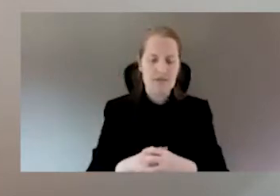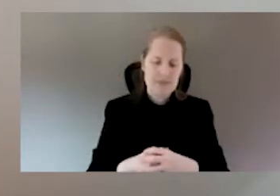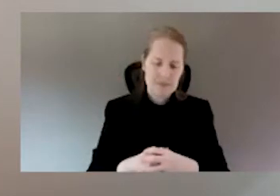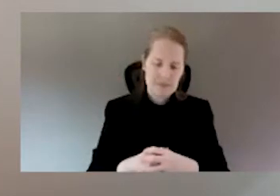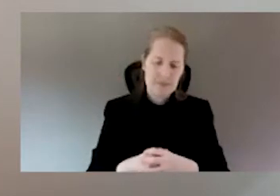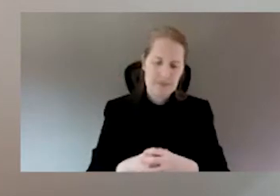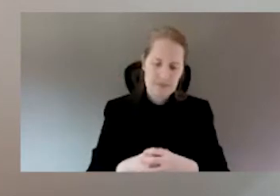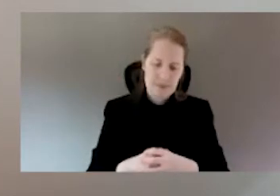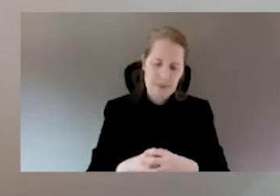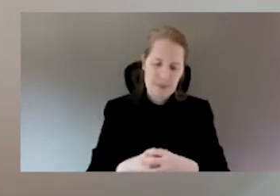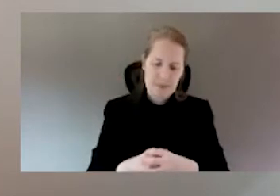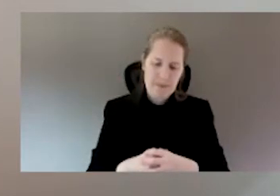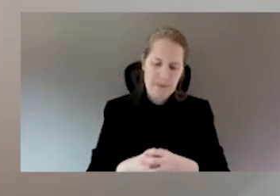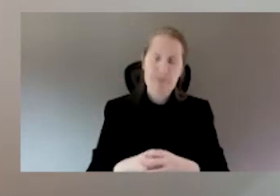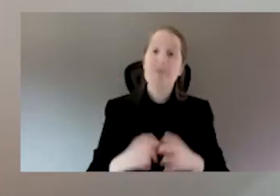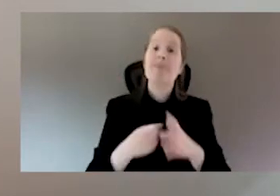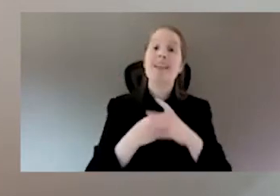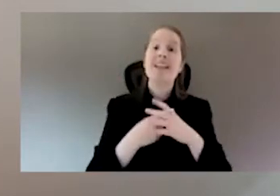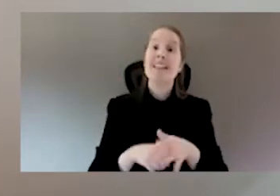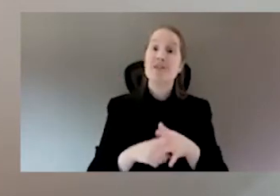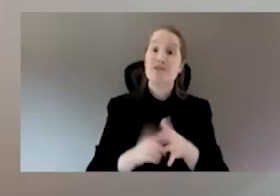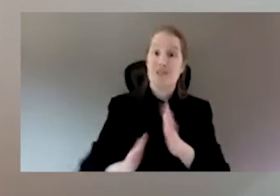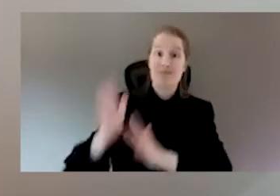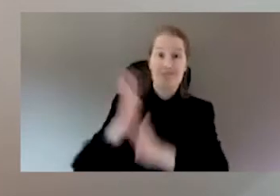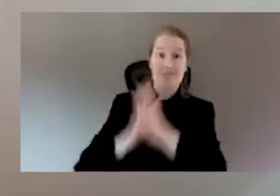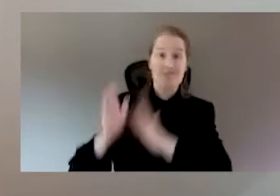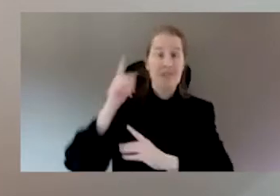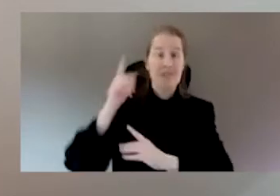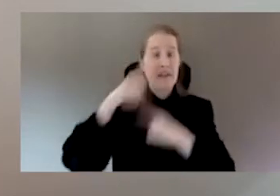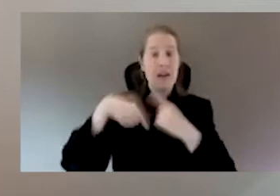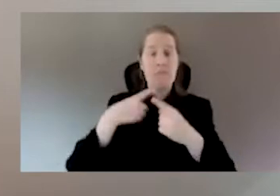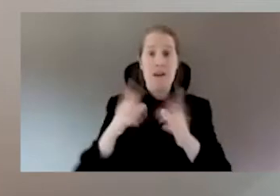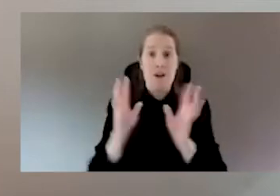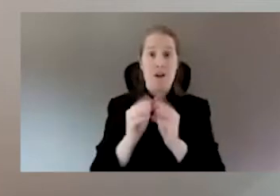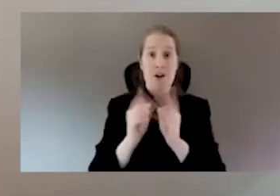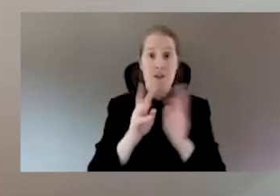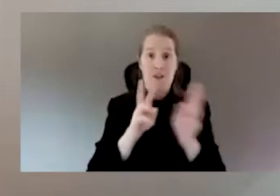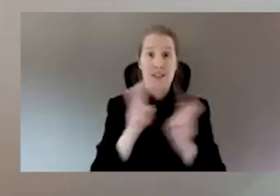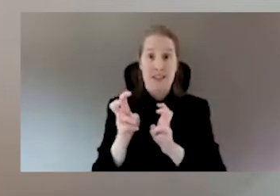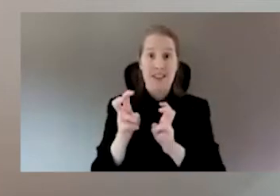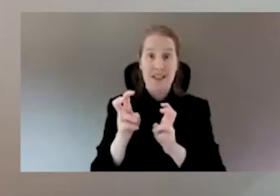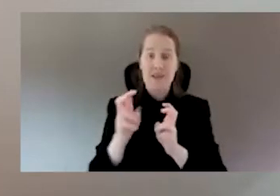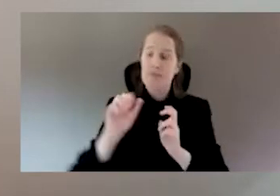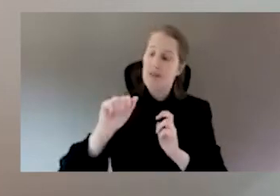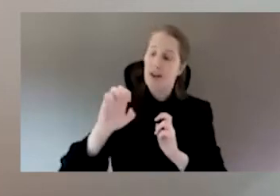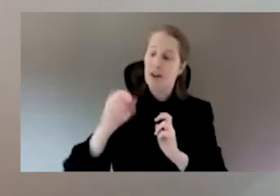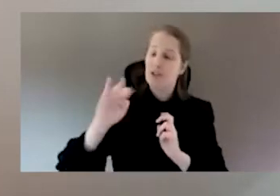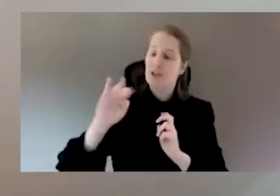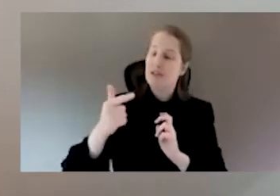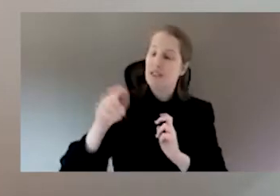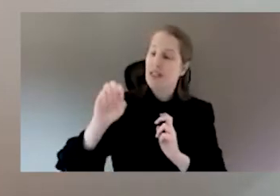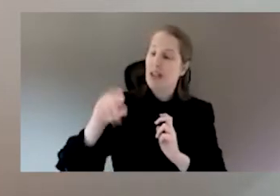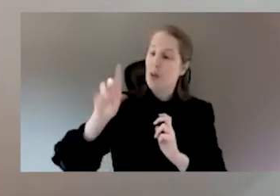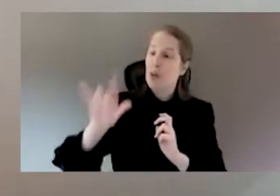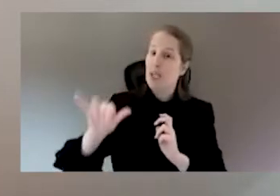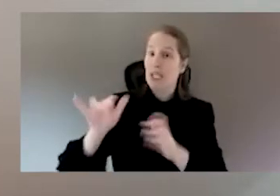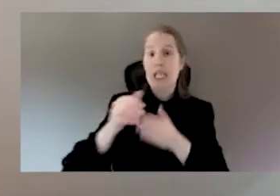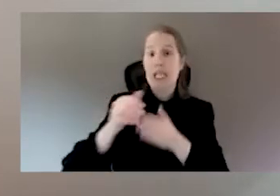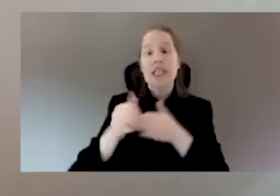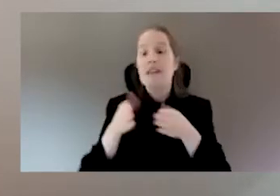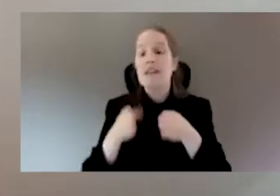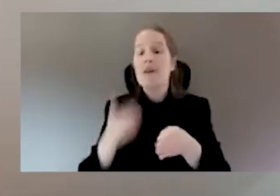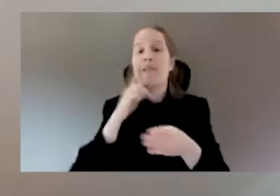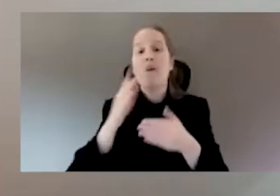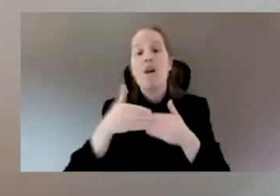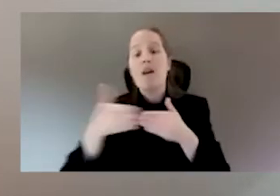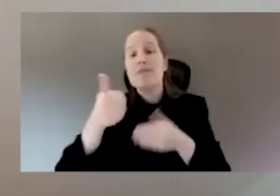Initially, when developing the conference theme of achieving equity, leading the way in the next decade, I felt it was imperative for us